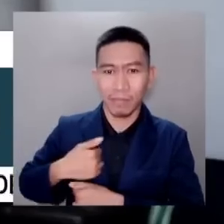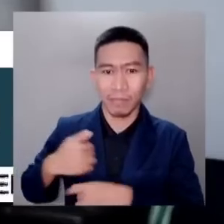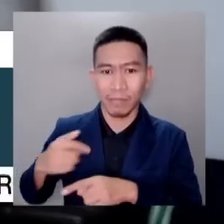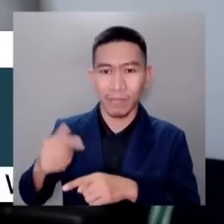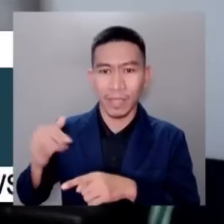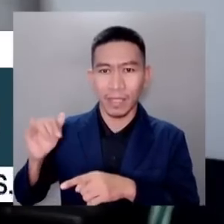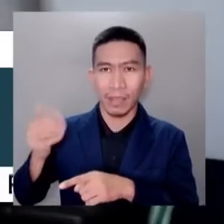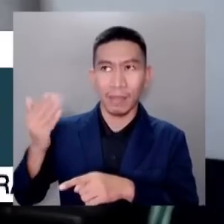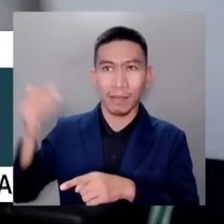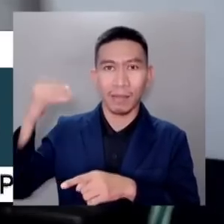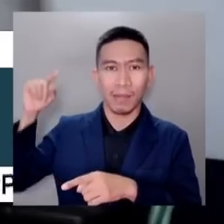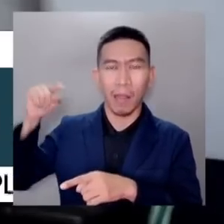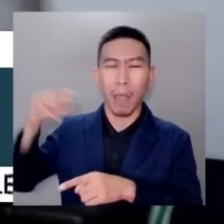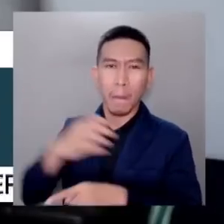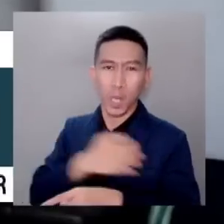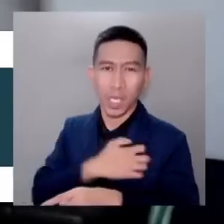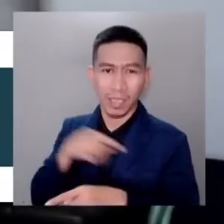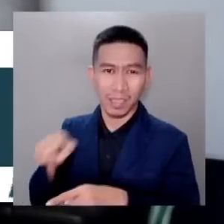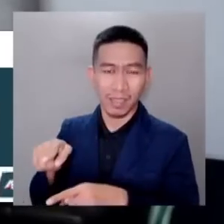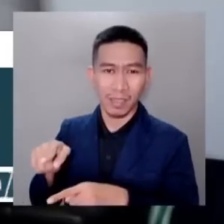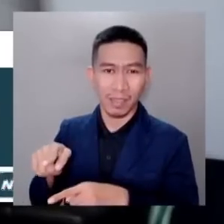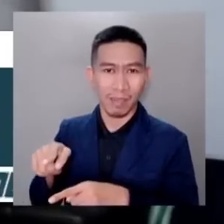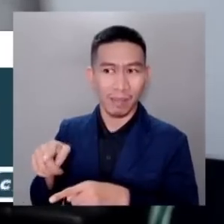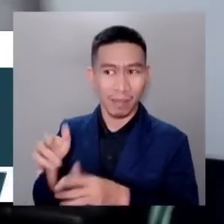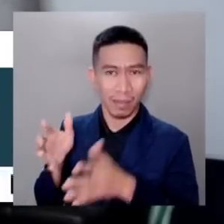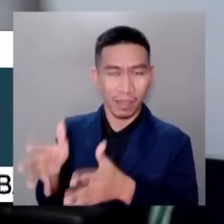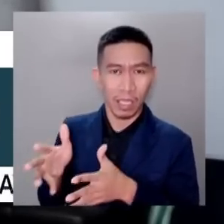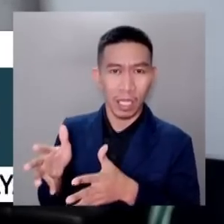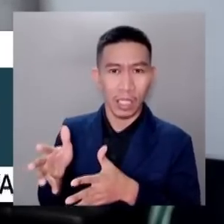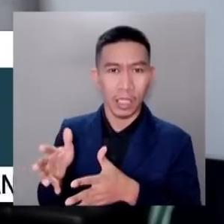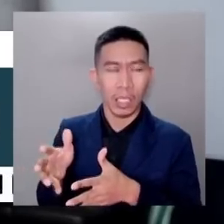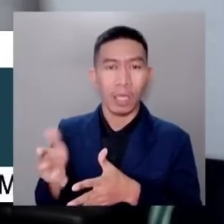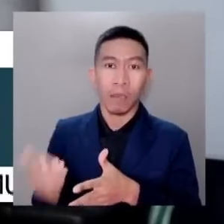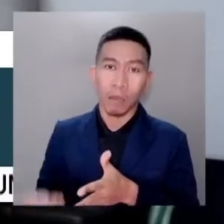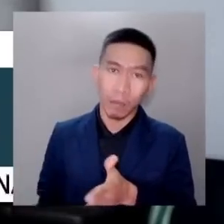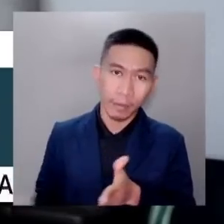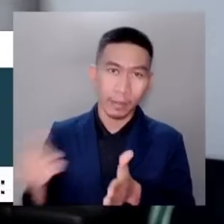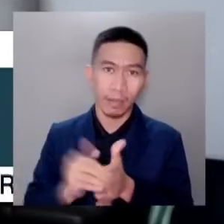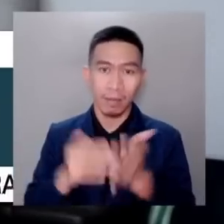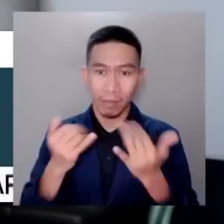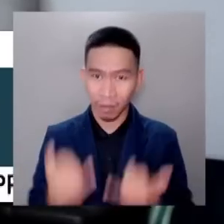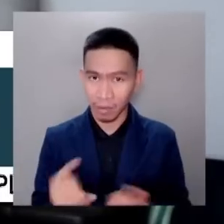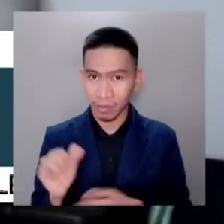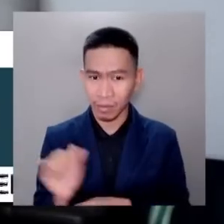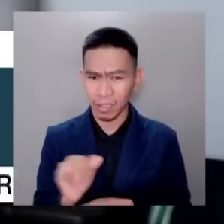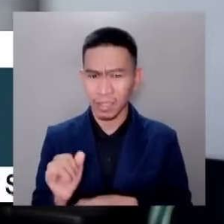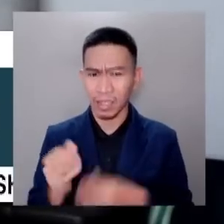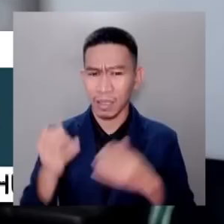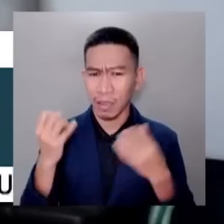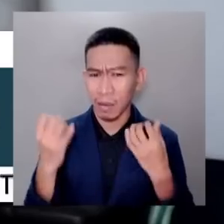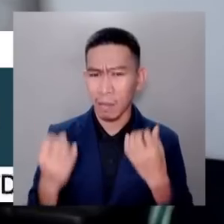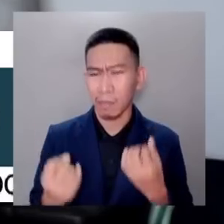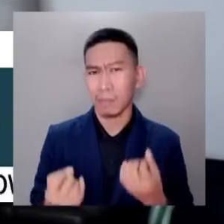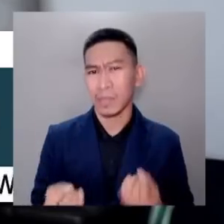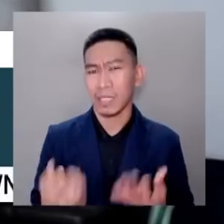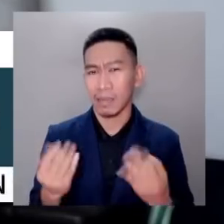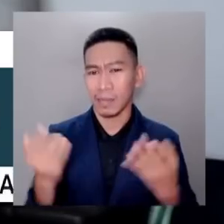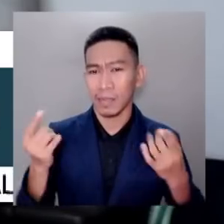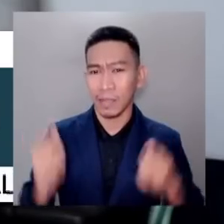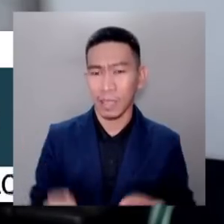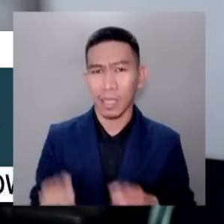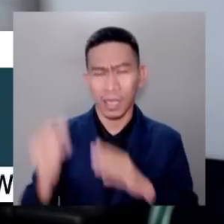was the police. So it's that moment again. There's a lot riding, and I hope that the